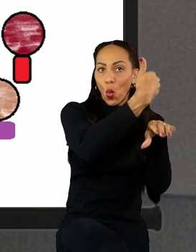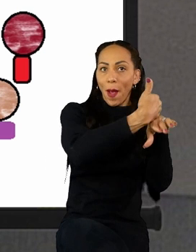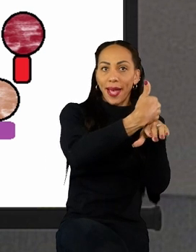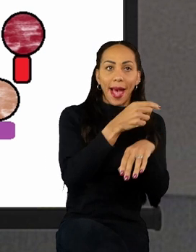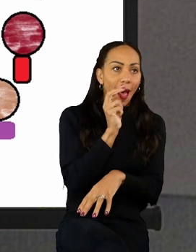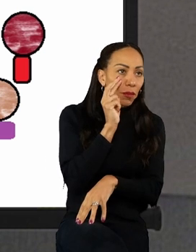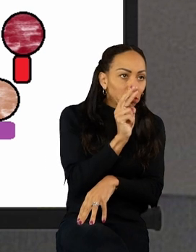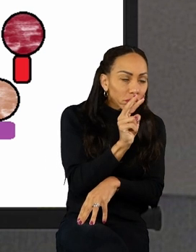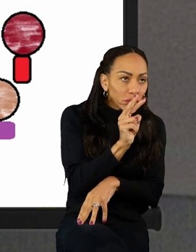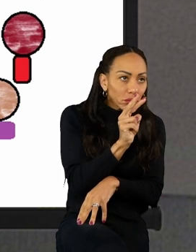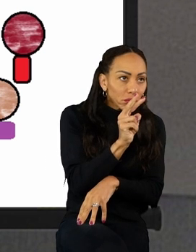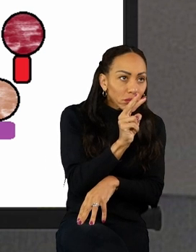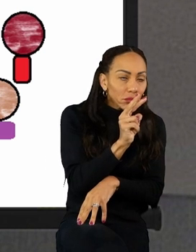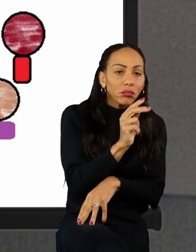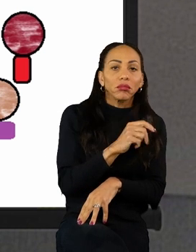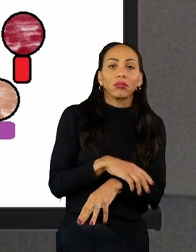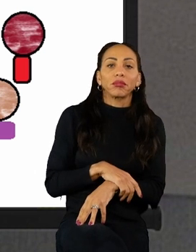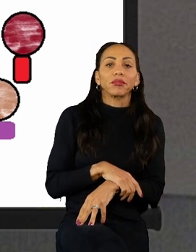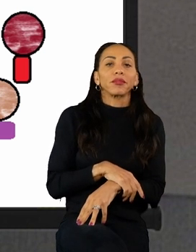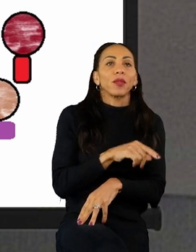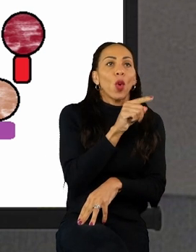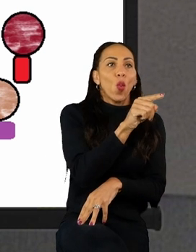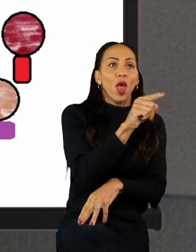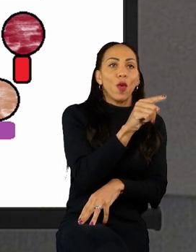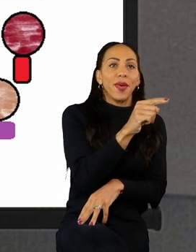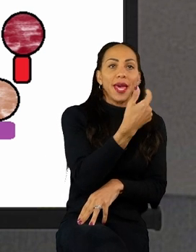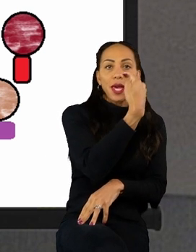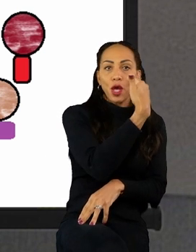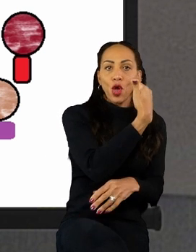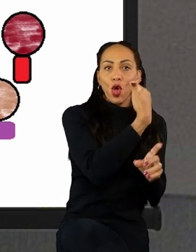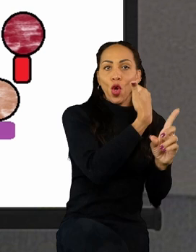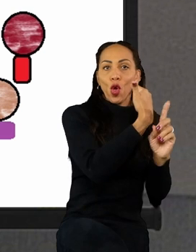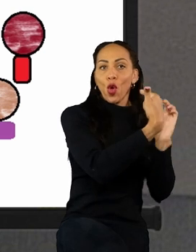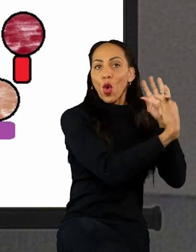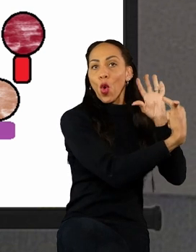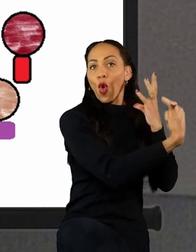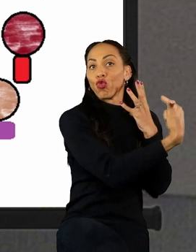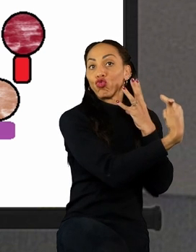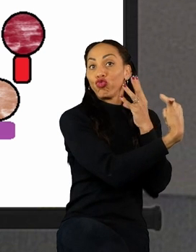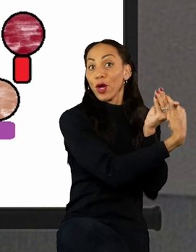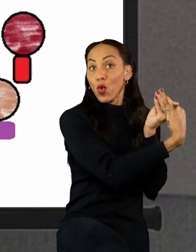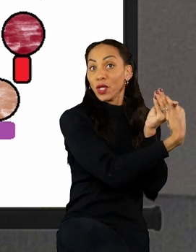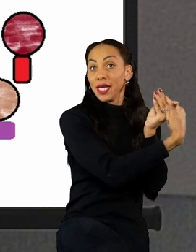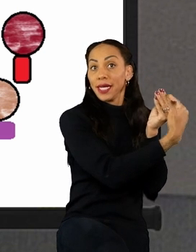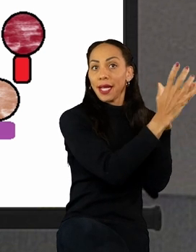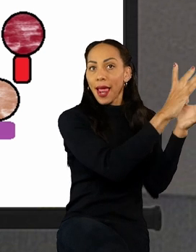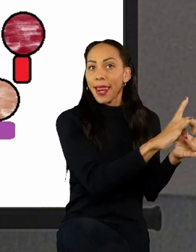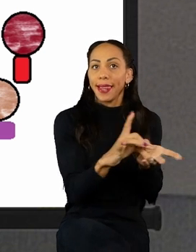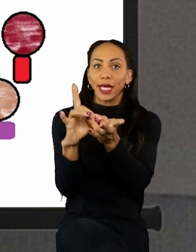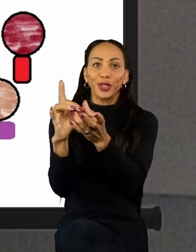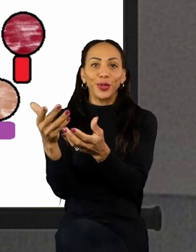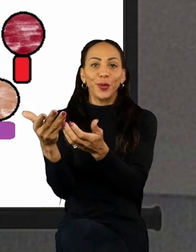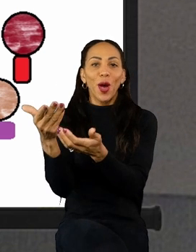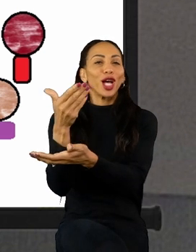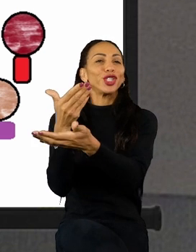their webcam image will be captured and placed into a story,